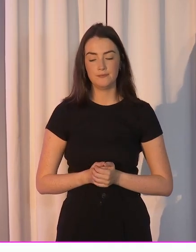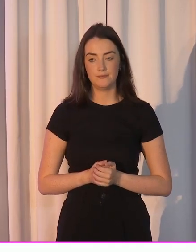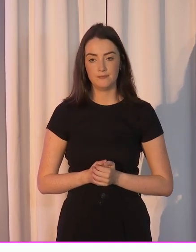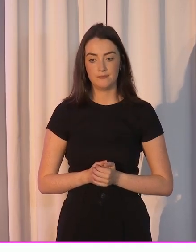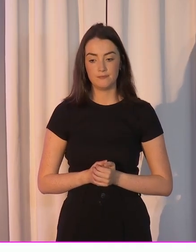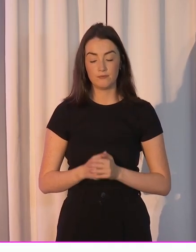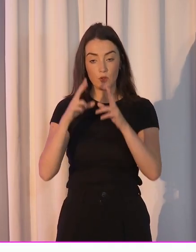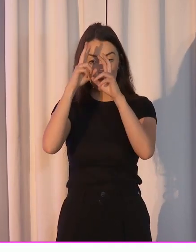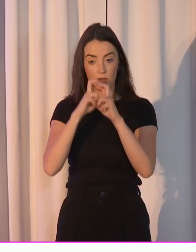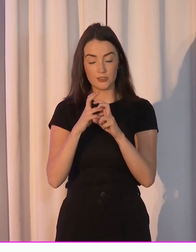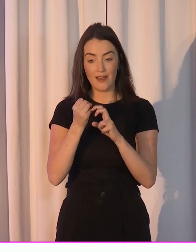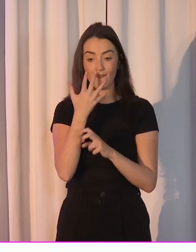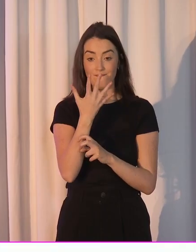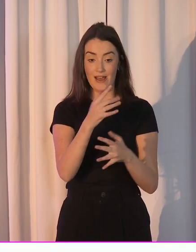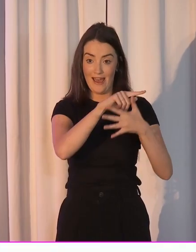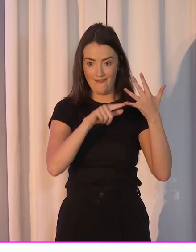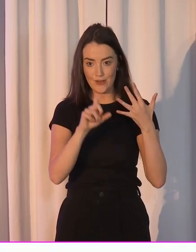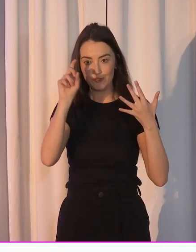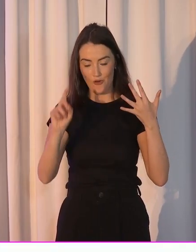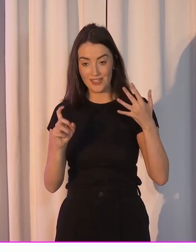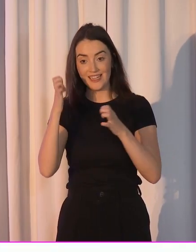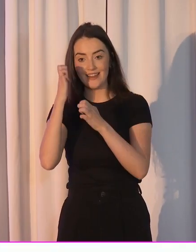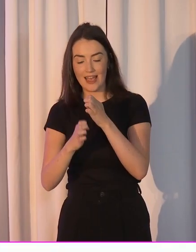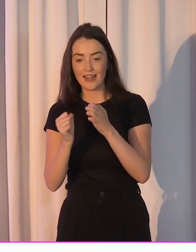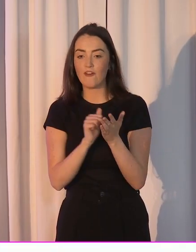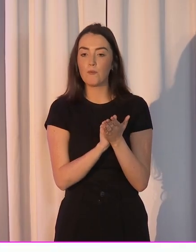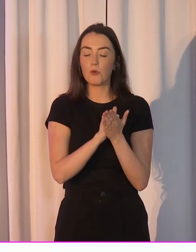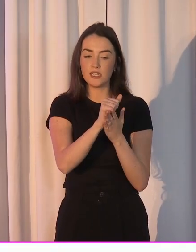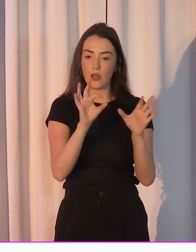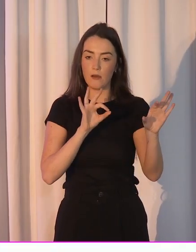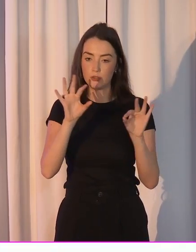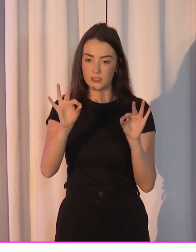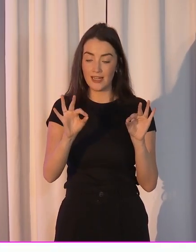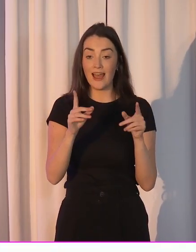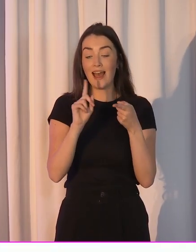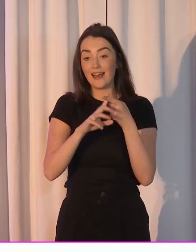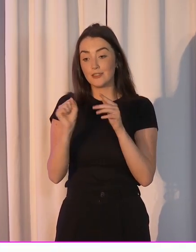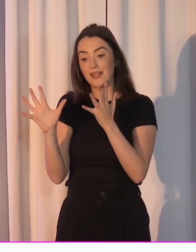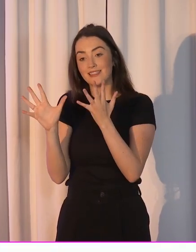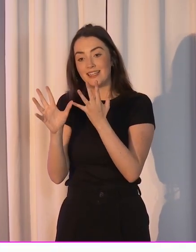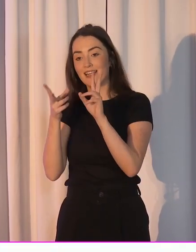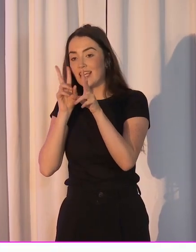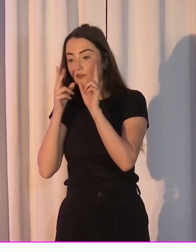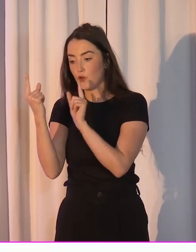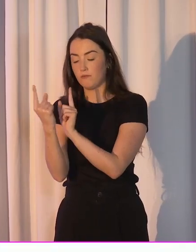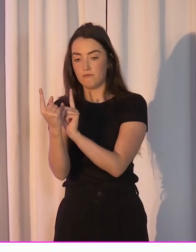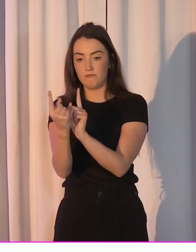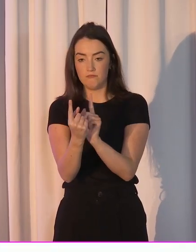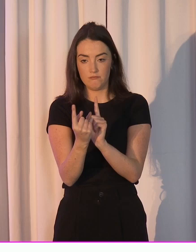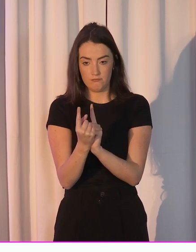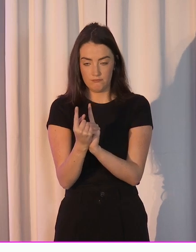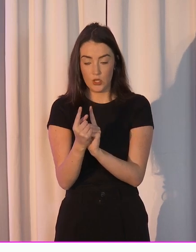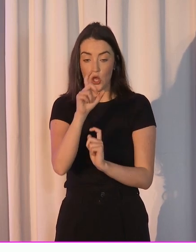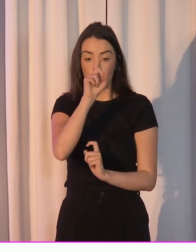the end, the research involved 5 surveys with printed options available and 10 one-on-one interviews. All surveys were in the field for